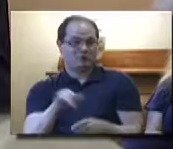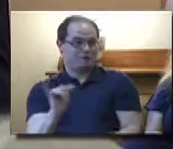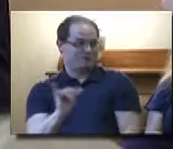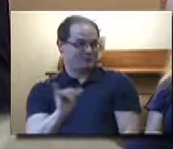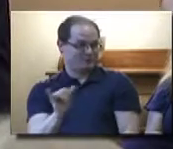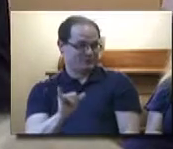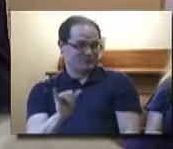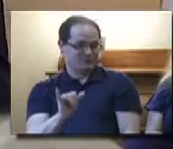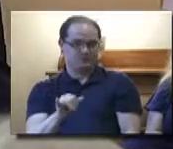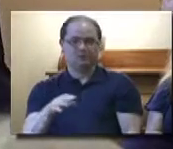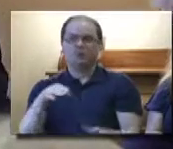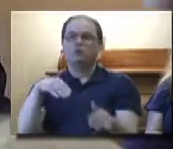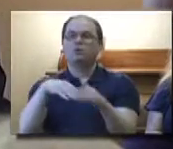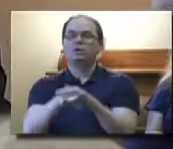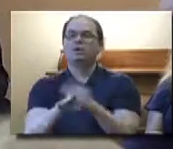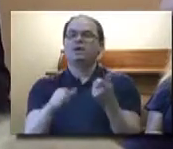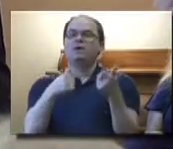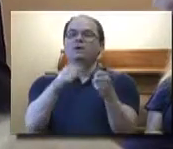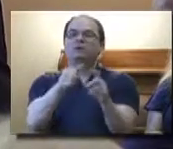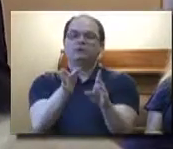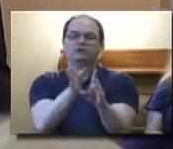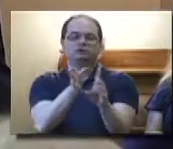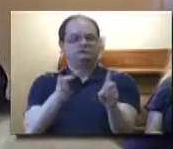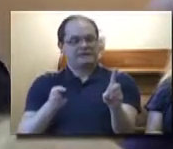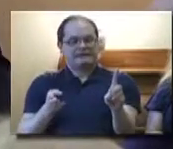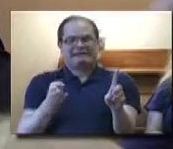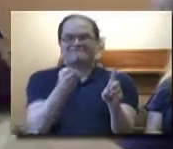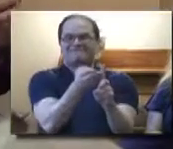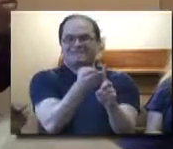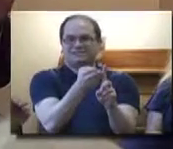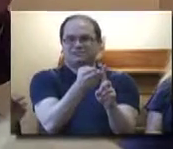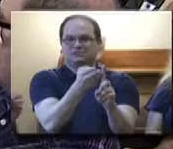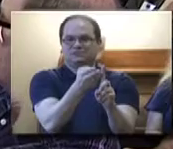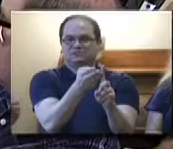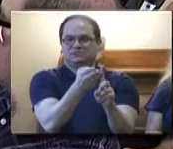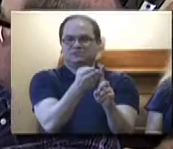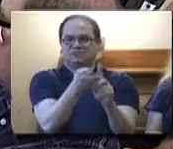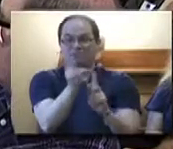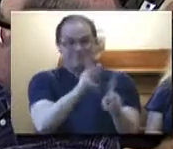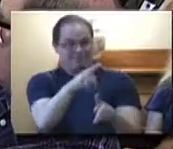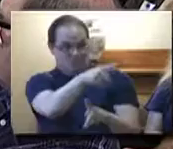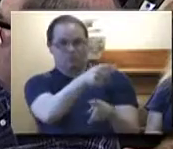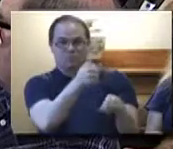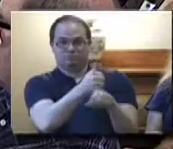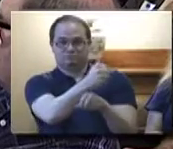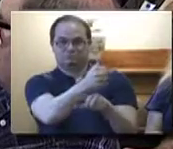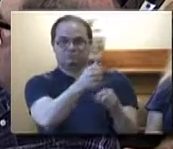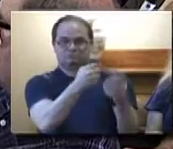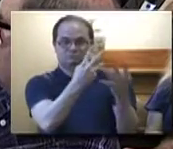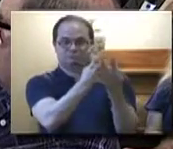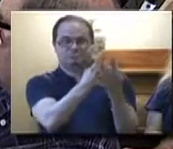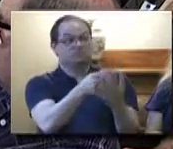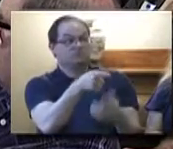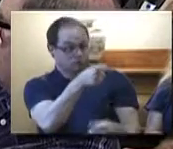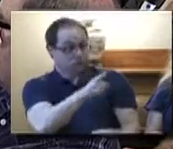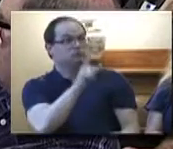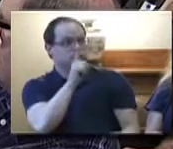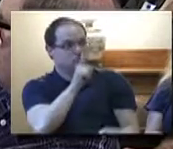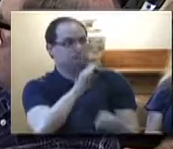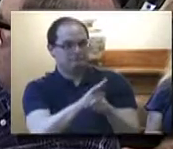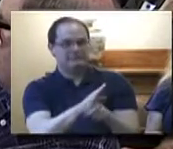go in and we try to convince inmates, the offenders, that they have committed crime.